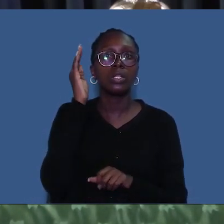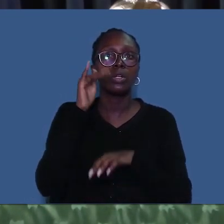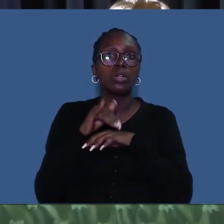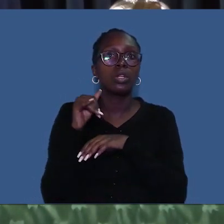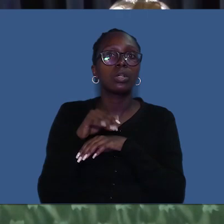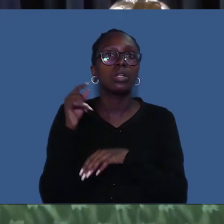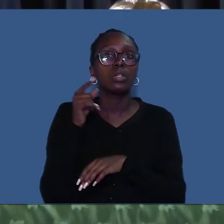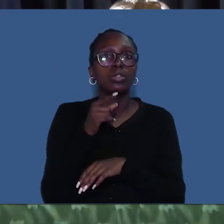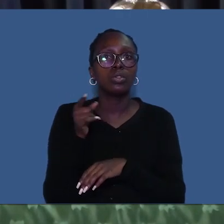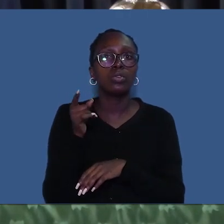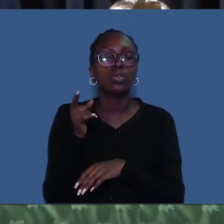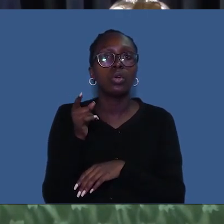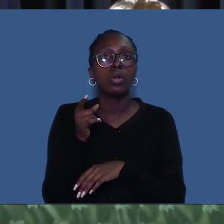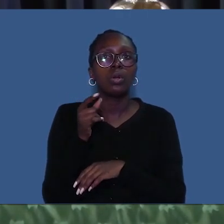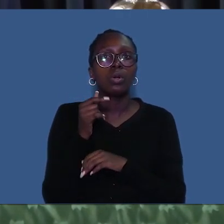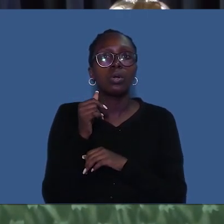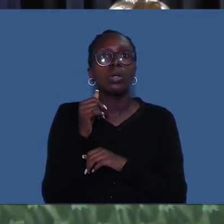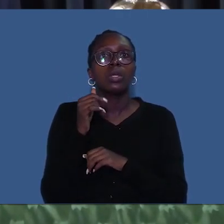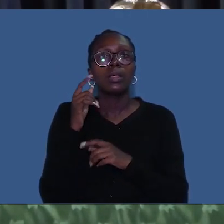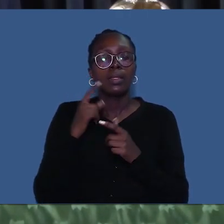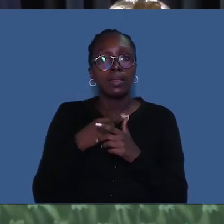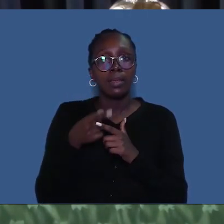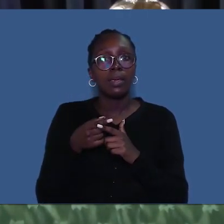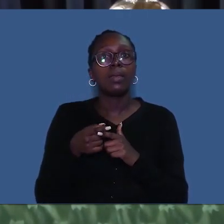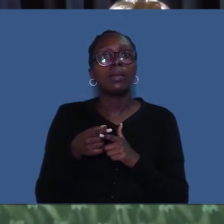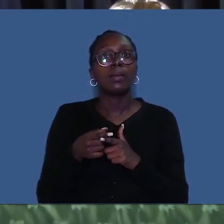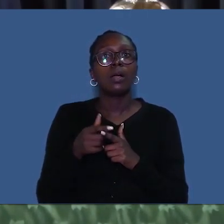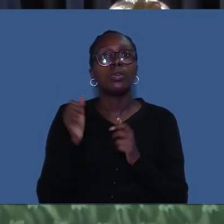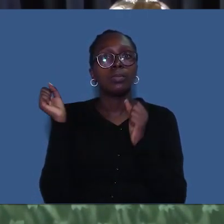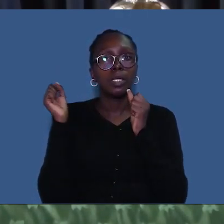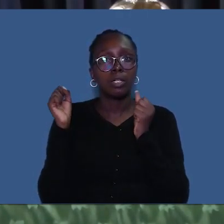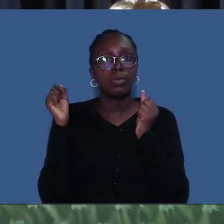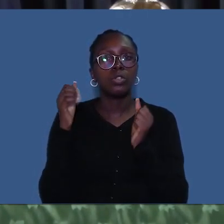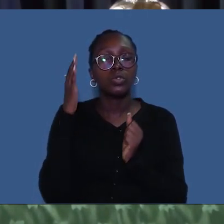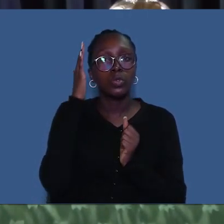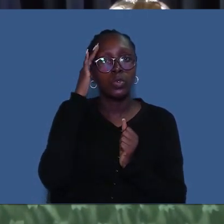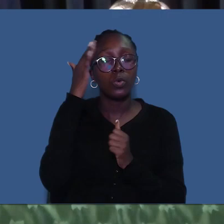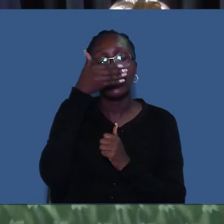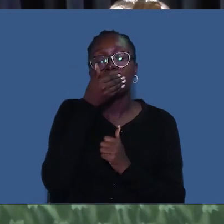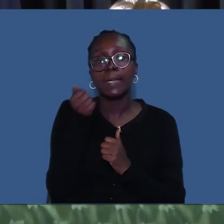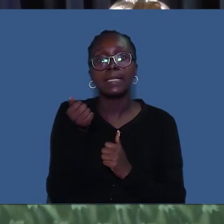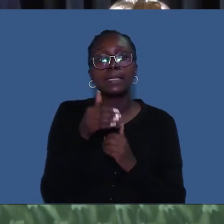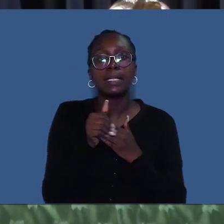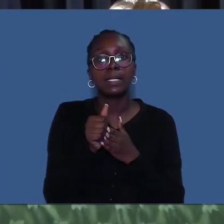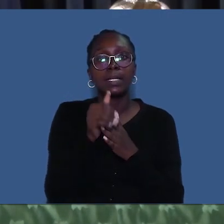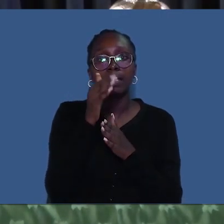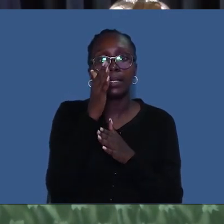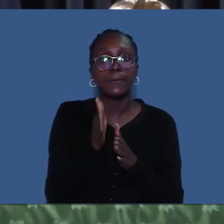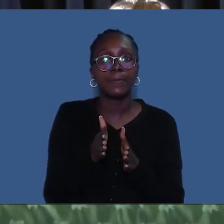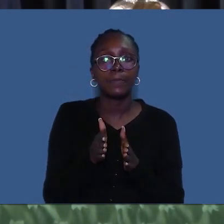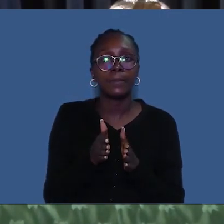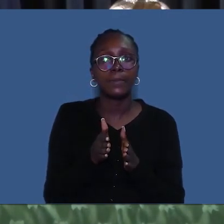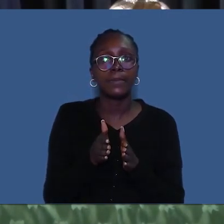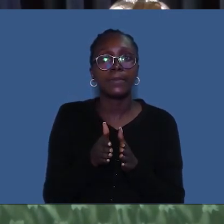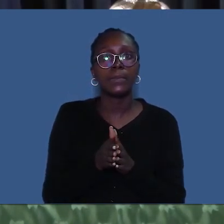seeking out the right candidate? God told Samuel that he had not chosen any of the sons of Jesse attending